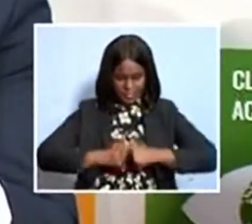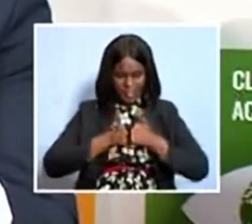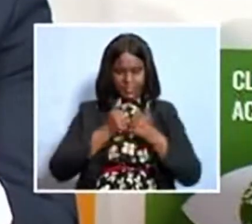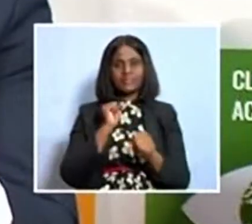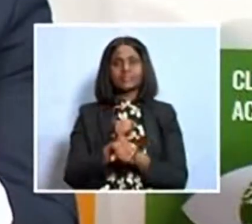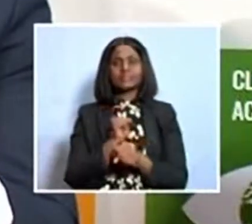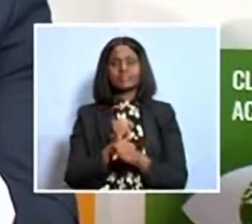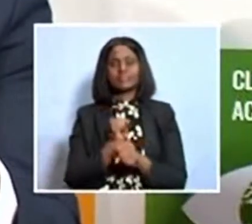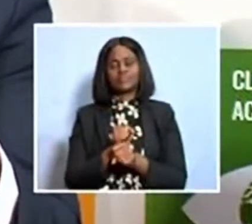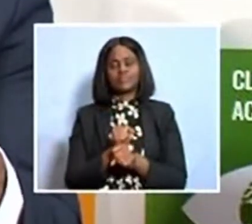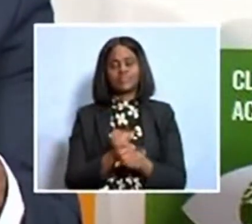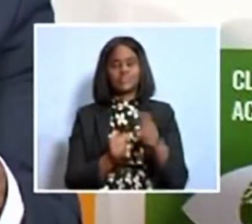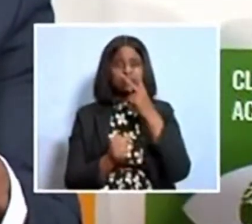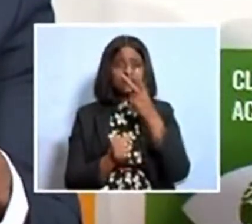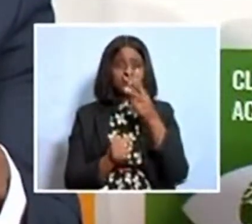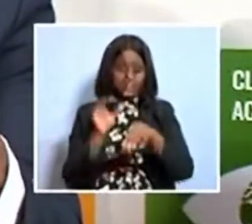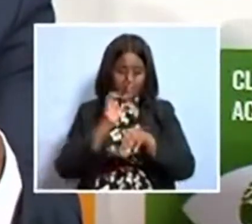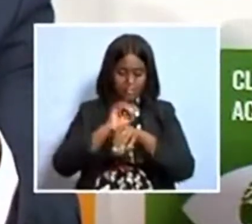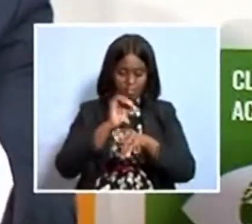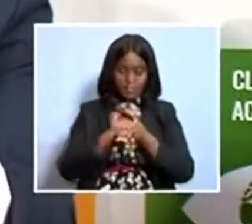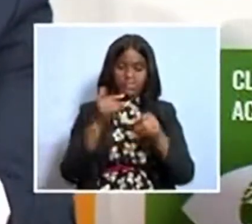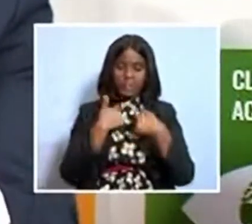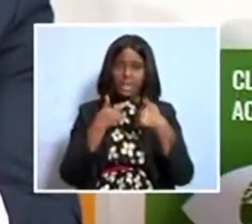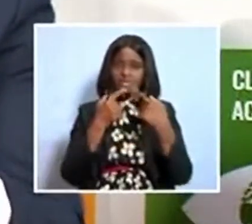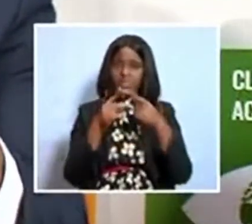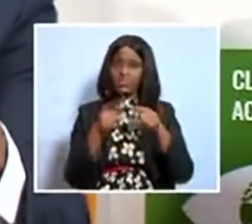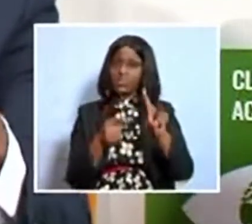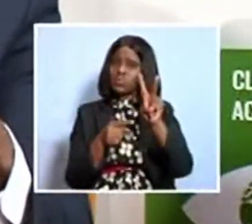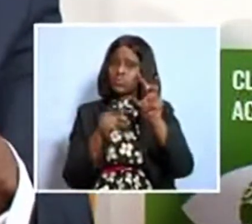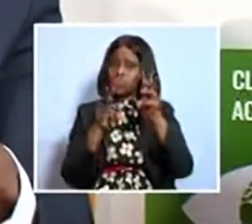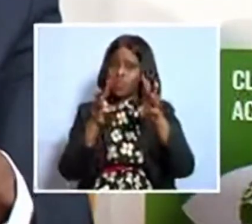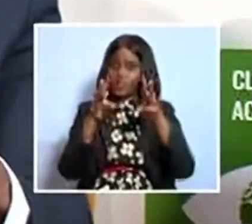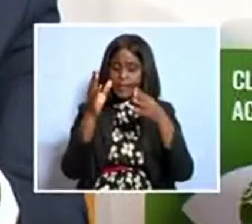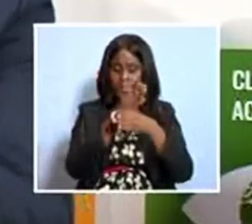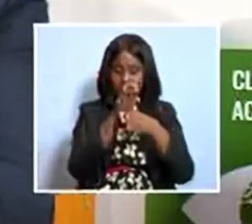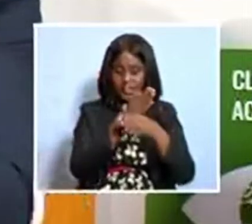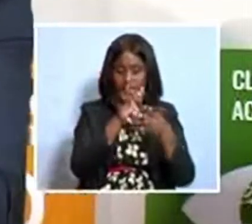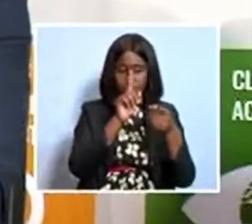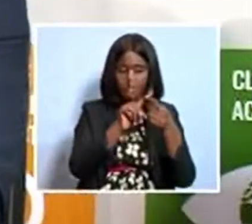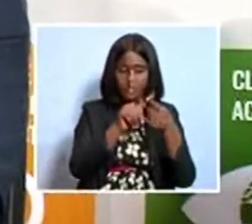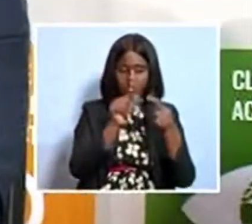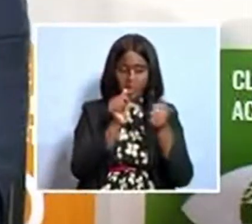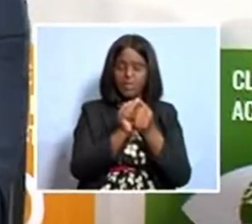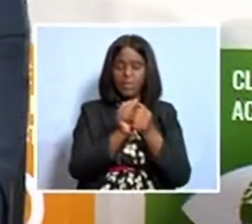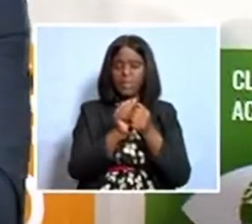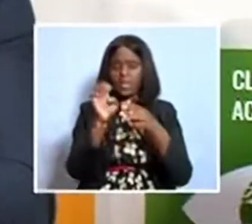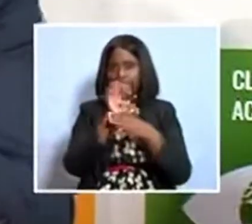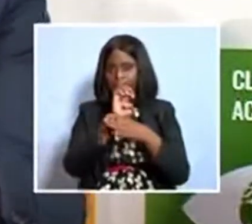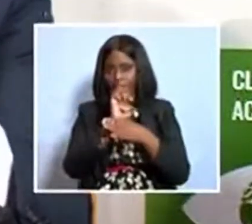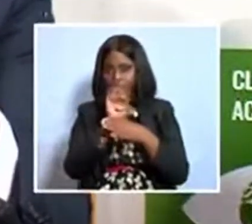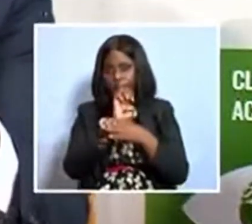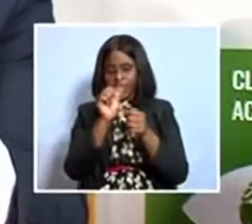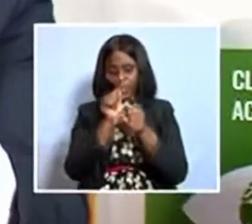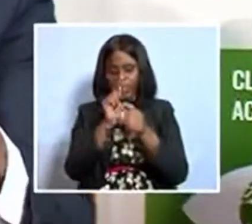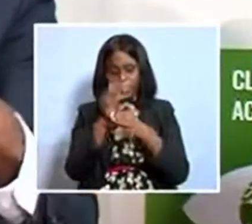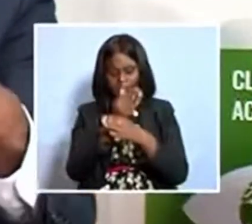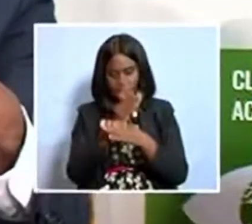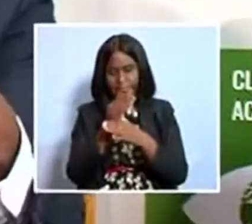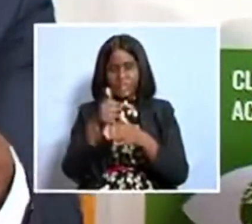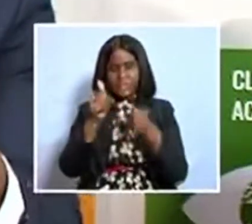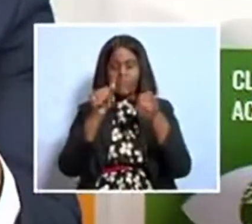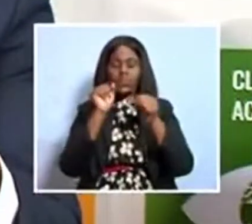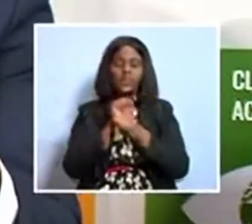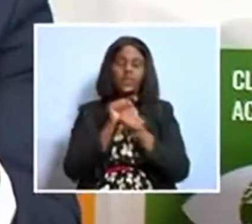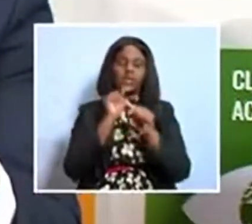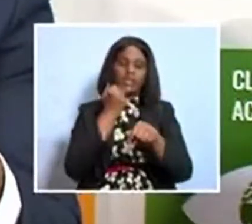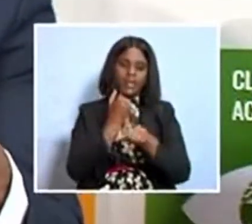self-employment. Looking at opportunities, there are two aspects of self-employment: entrepreneurship and business. They have to be proactive as